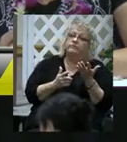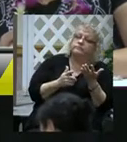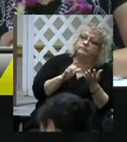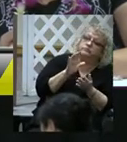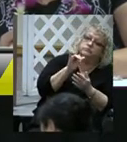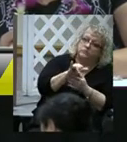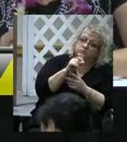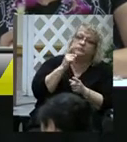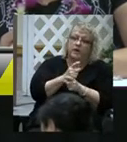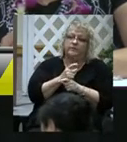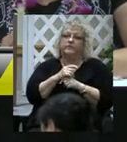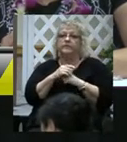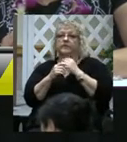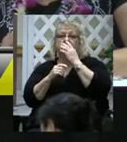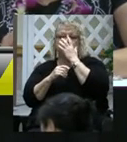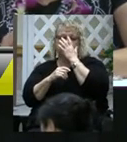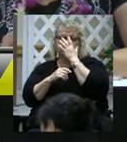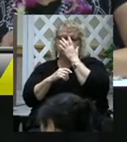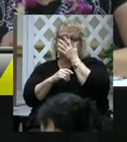happens is